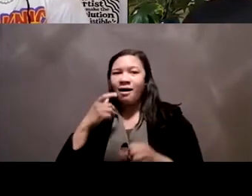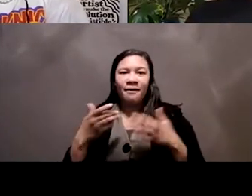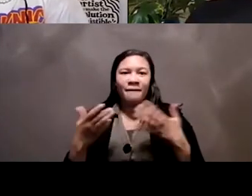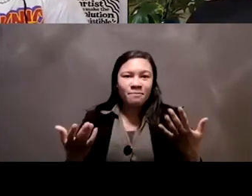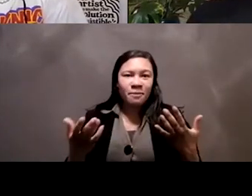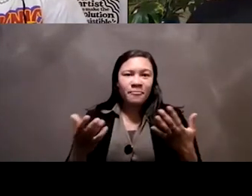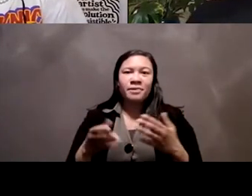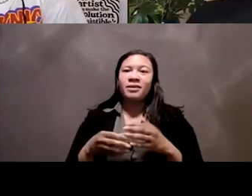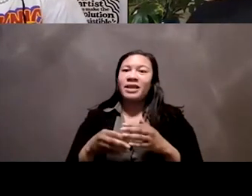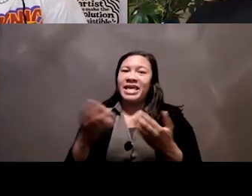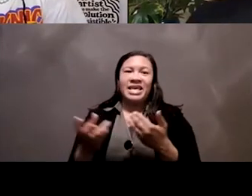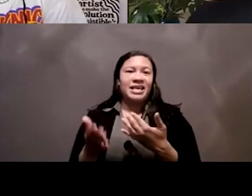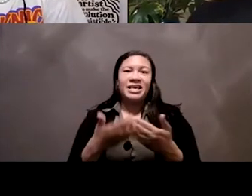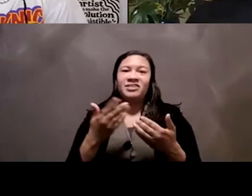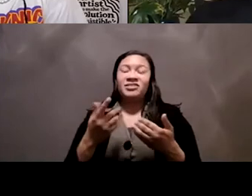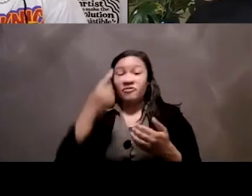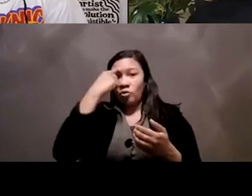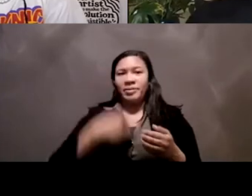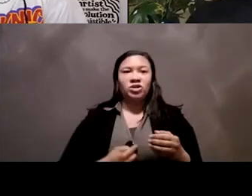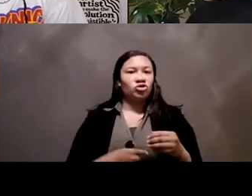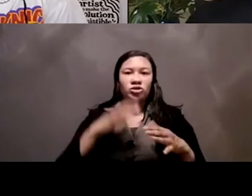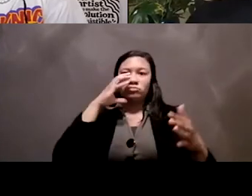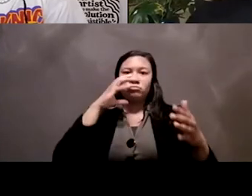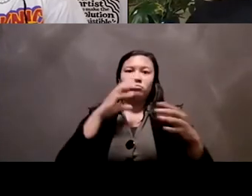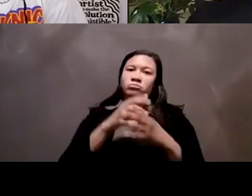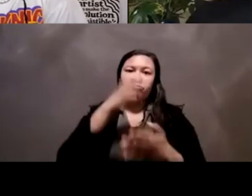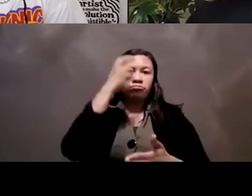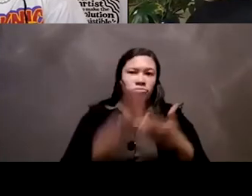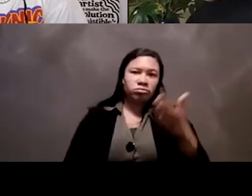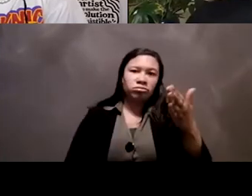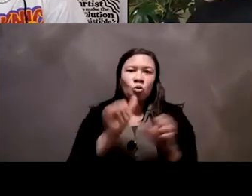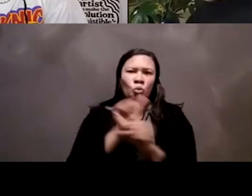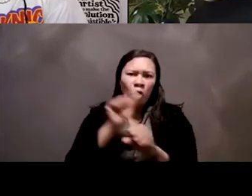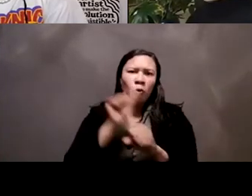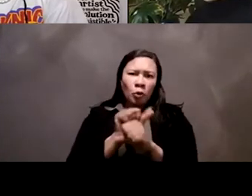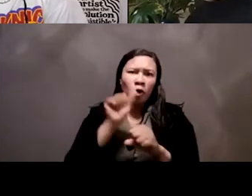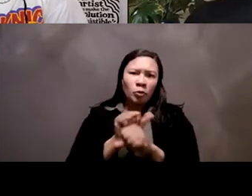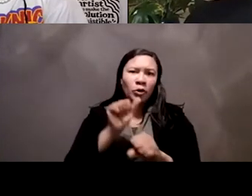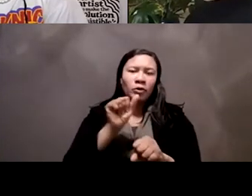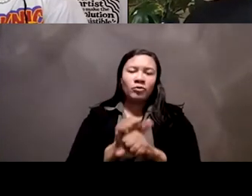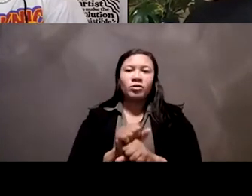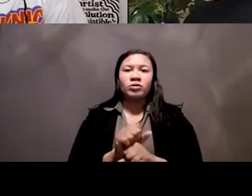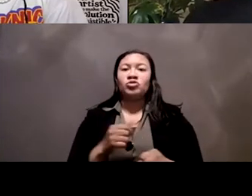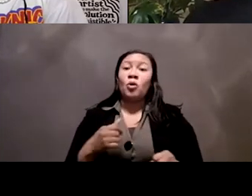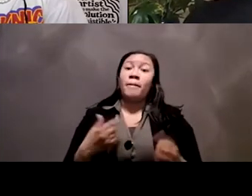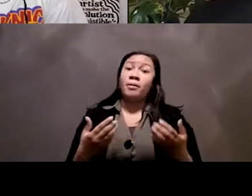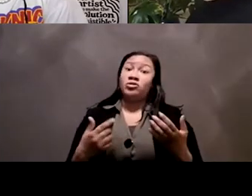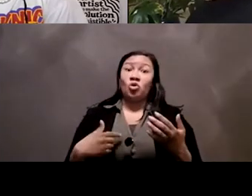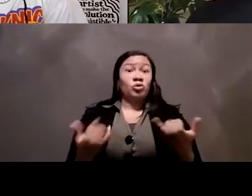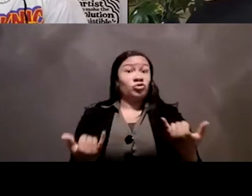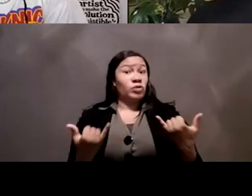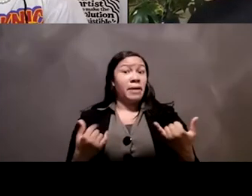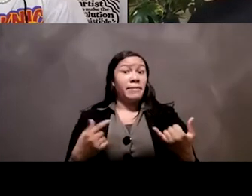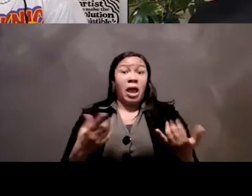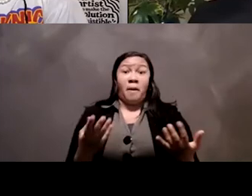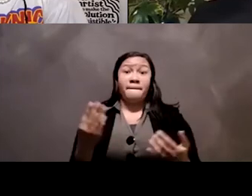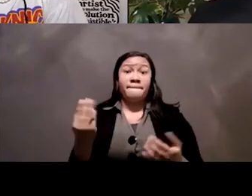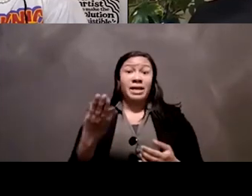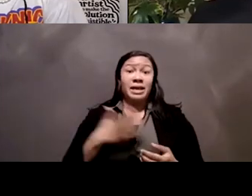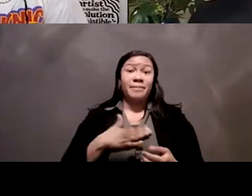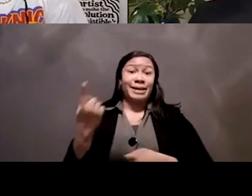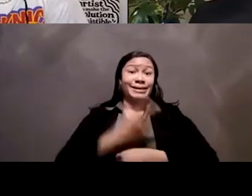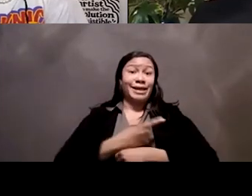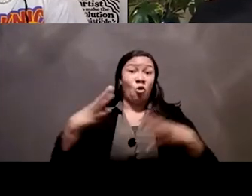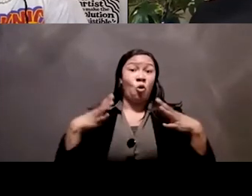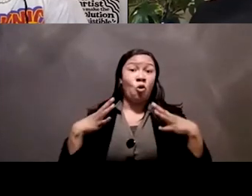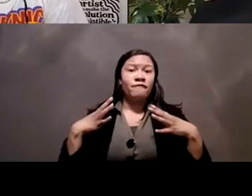to throw myself into work. And so on a Monday, say, actually, today is supposed to be my day off. I'm actually going to